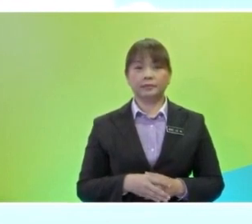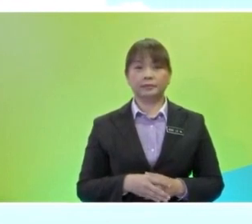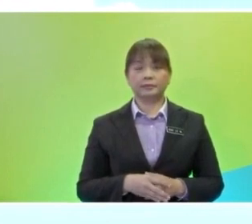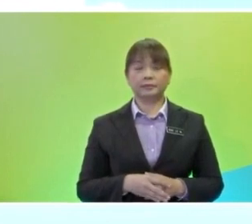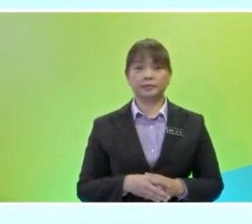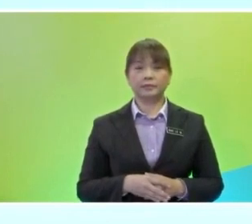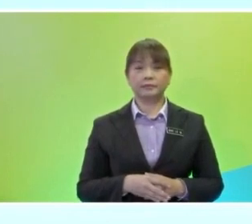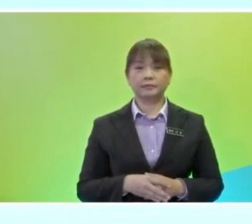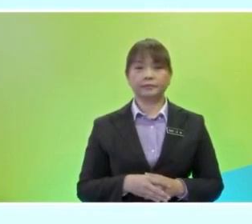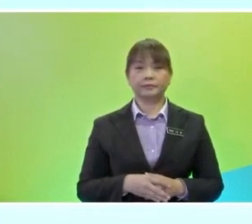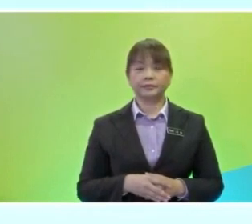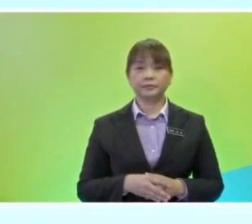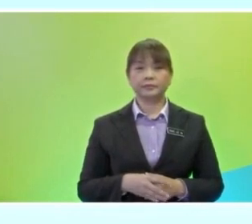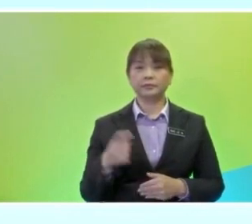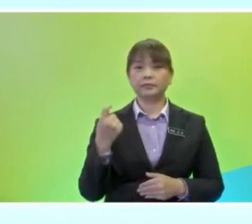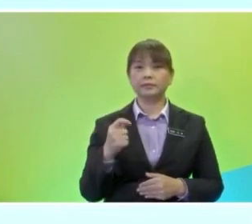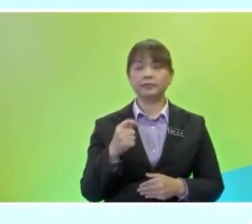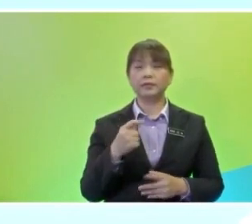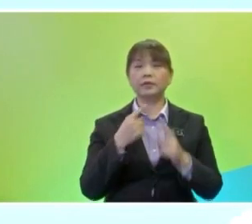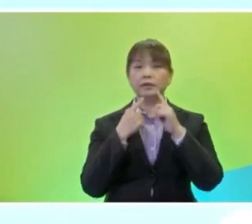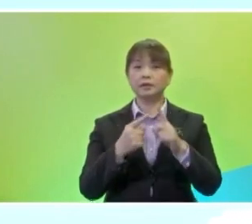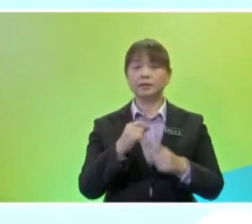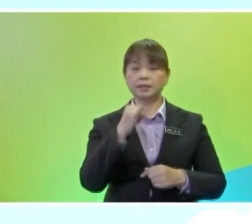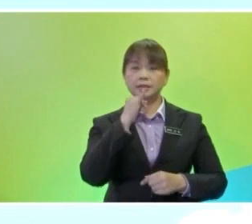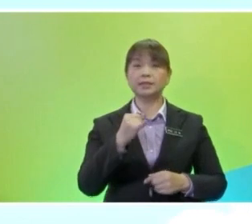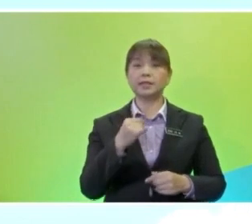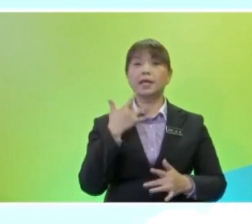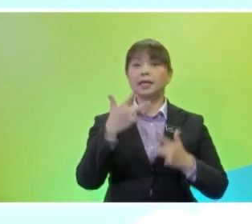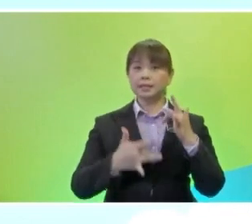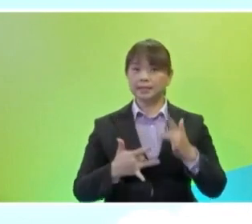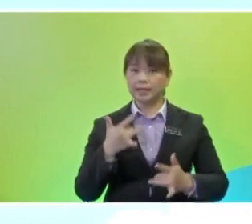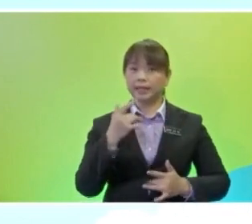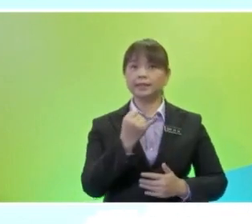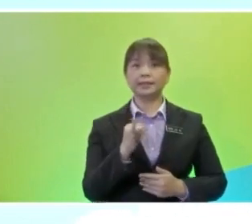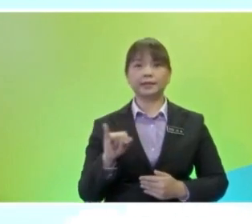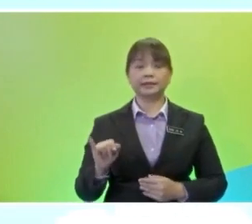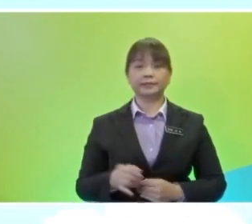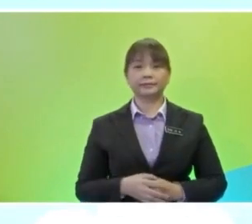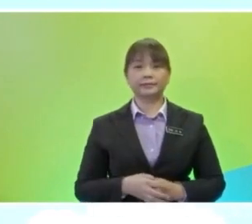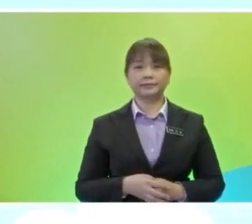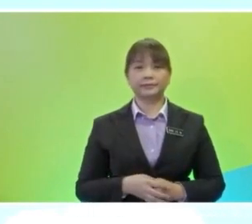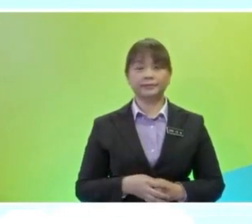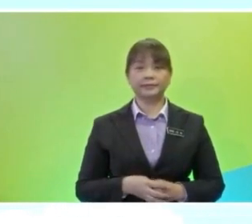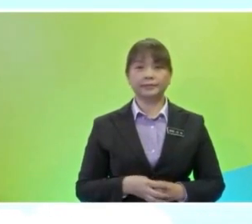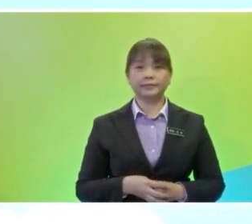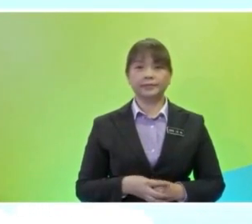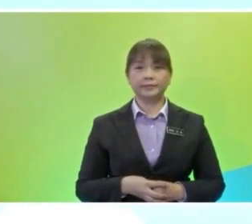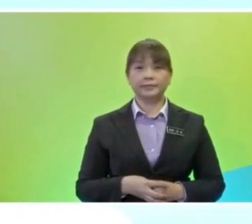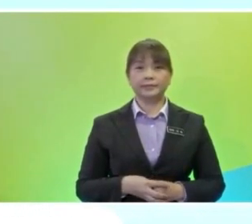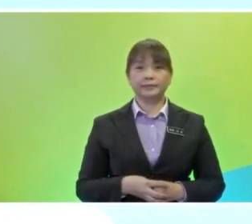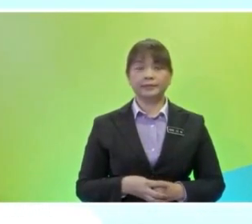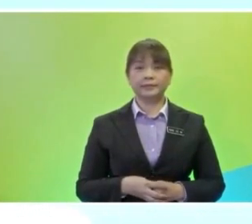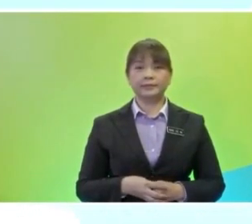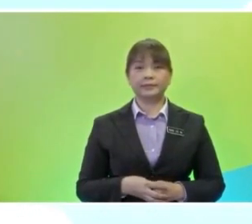The answer is exciting. Exciting. Very good. Okay. Okay, and the